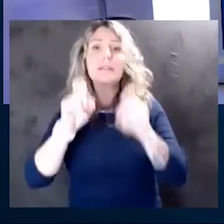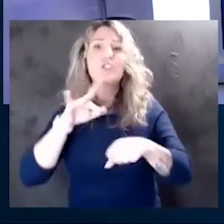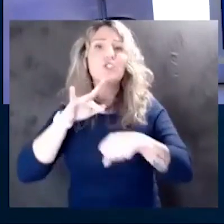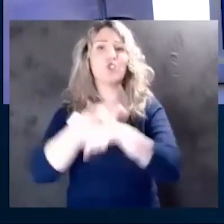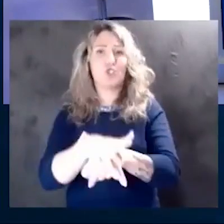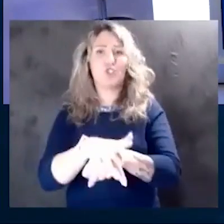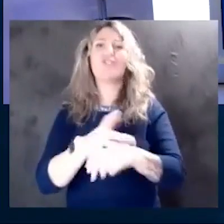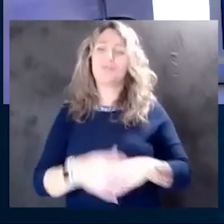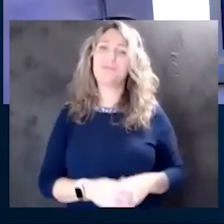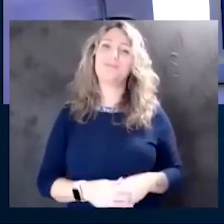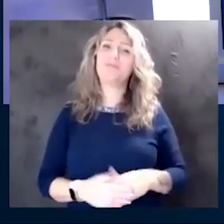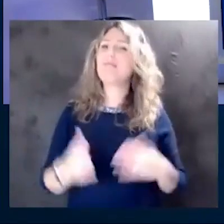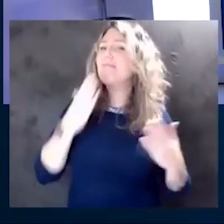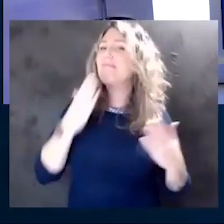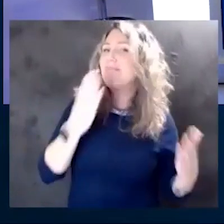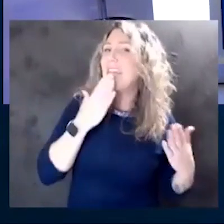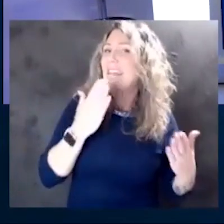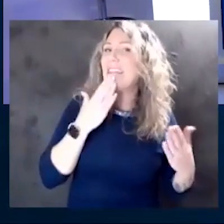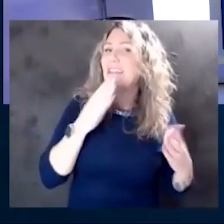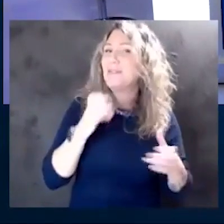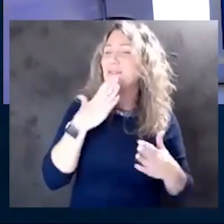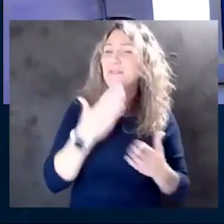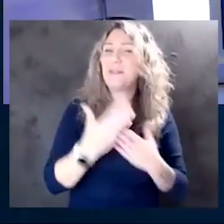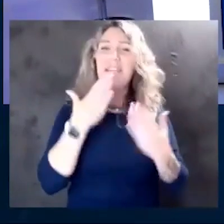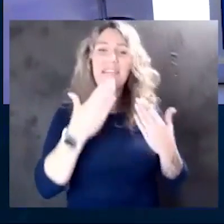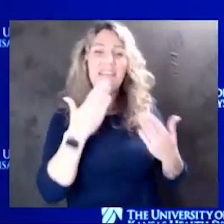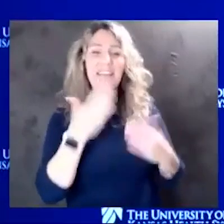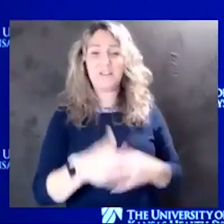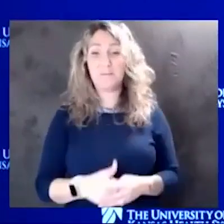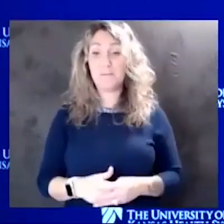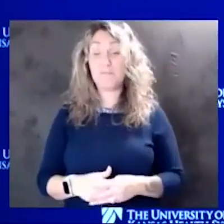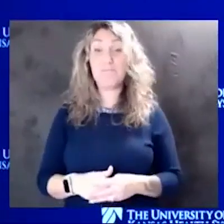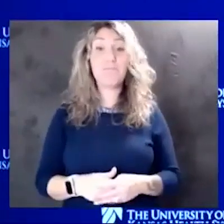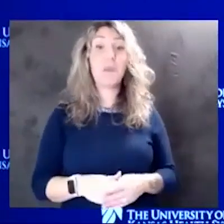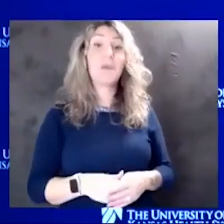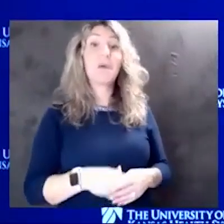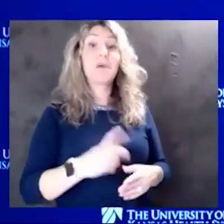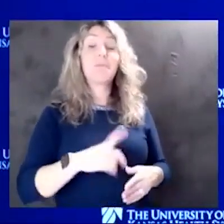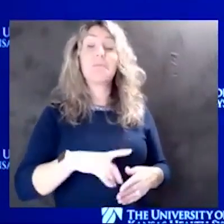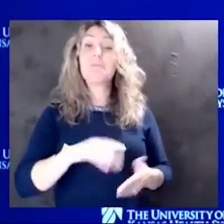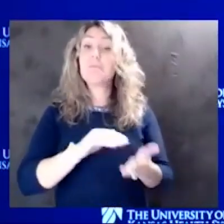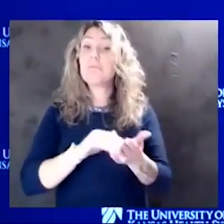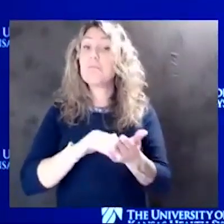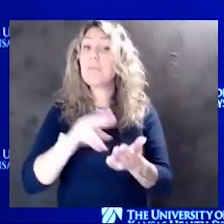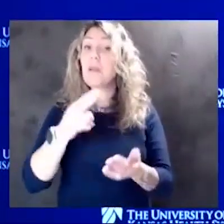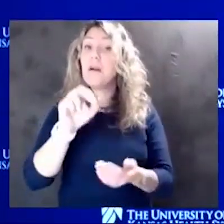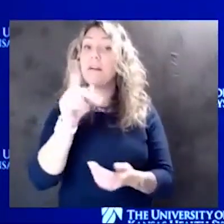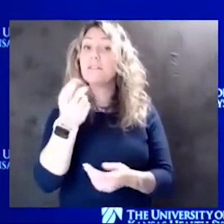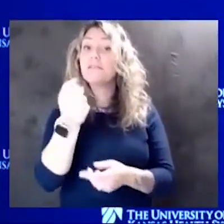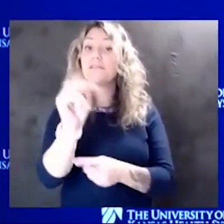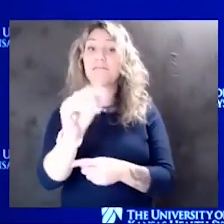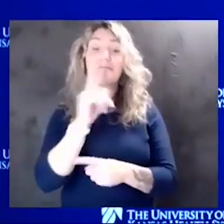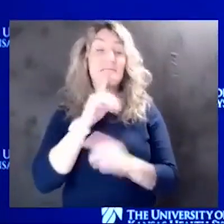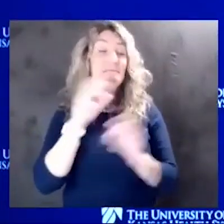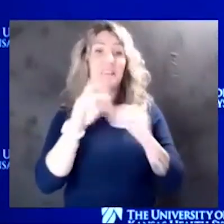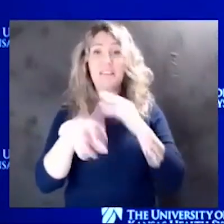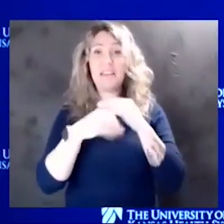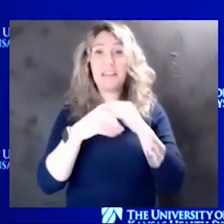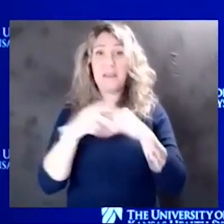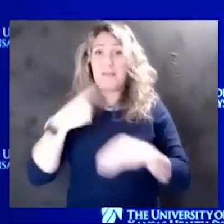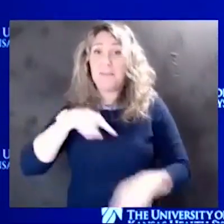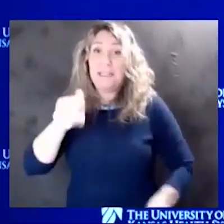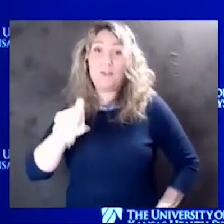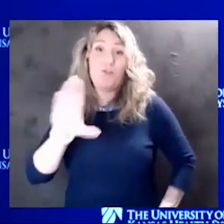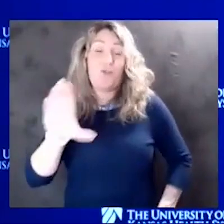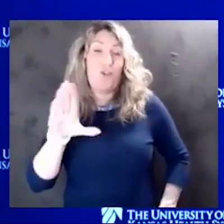Glad you're doing well. Thank you for having me. Yeah, Yes, you bet. appreciate Dr. it. Hawkinson? Nothing to add. Dr. Polsak, we need her here at work, and she's